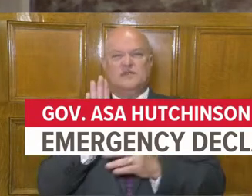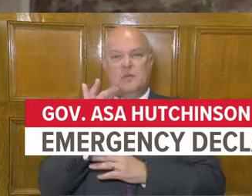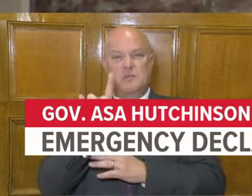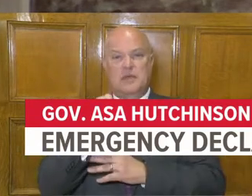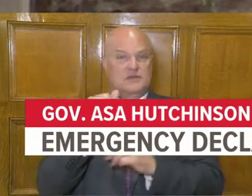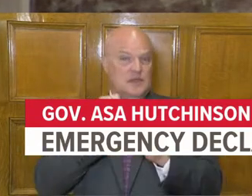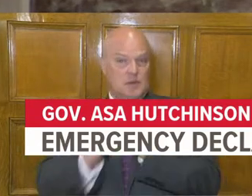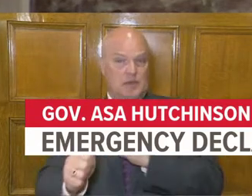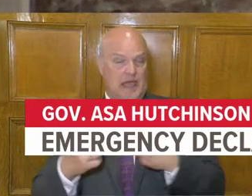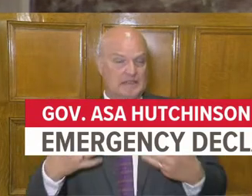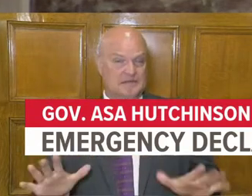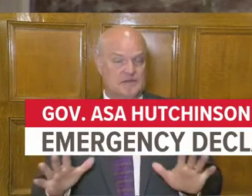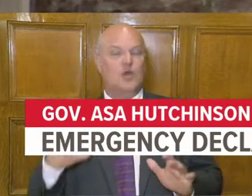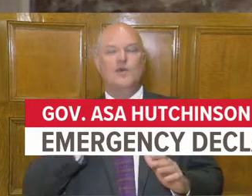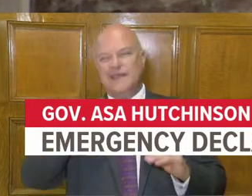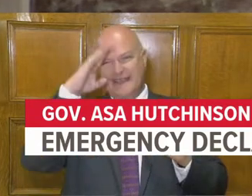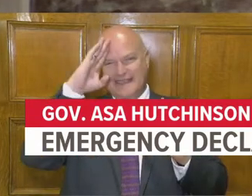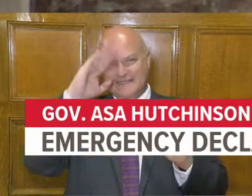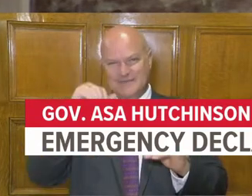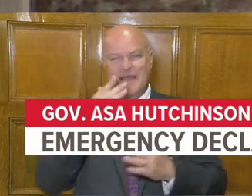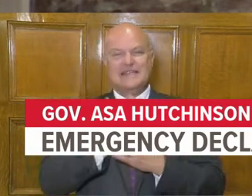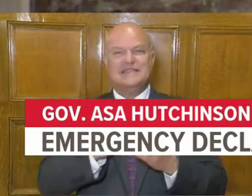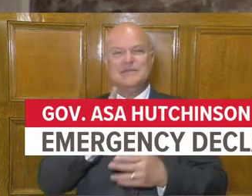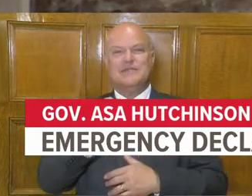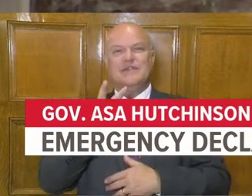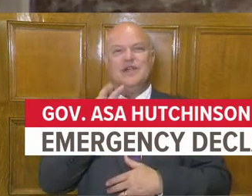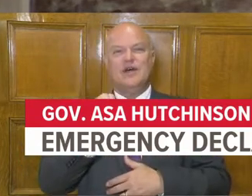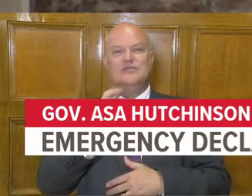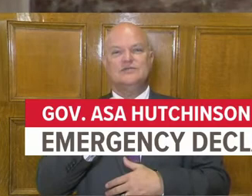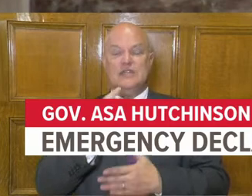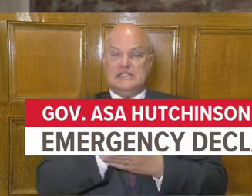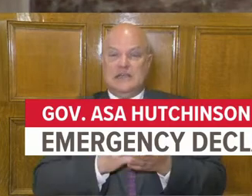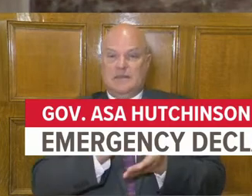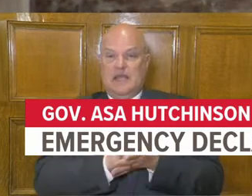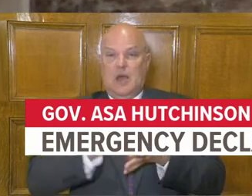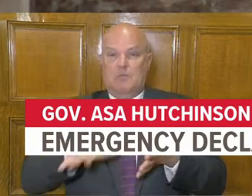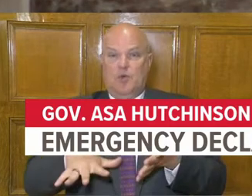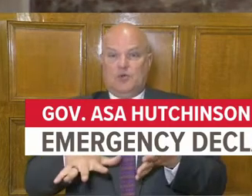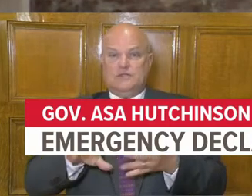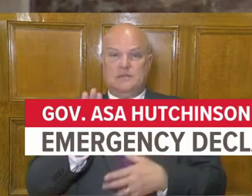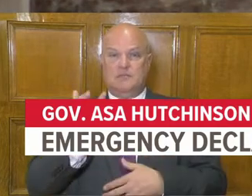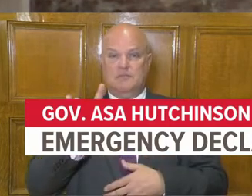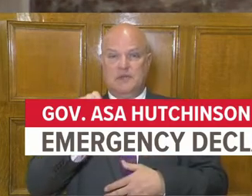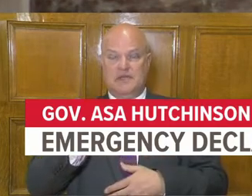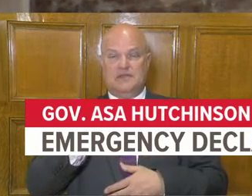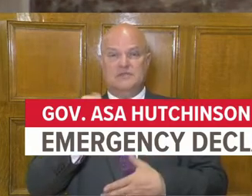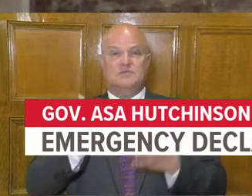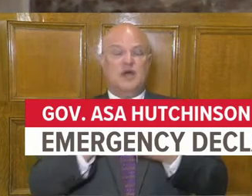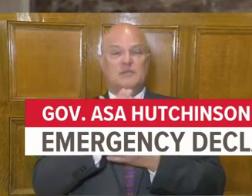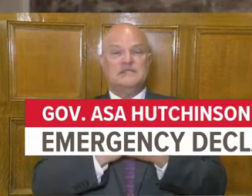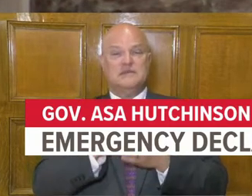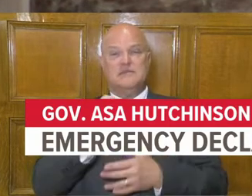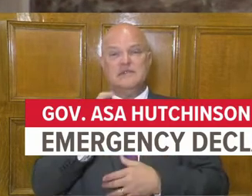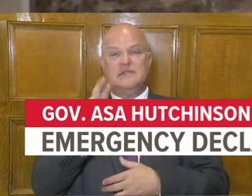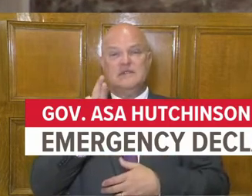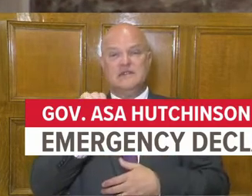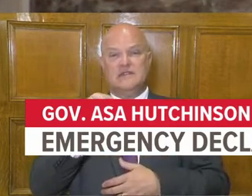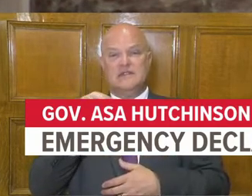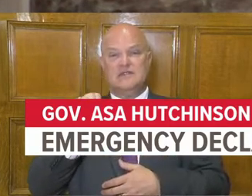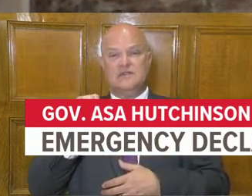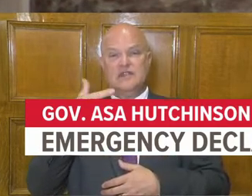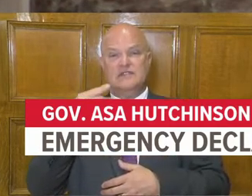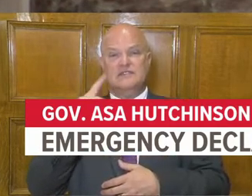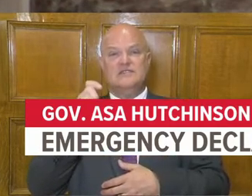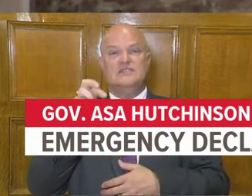passed. You know, we expect them on some of the abortion-related bills, probably some of the transgender bills we